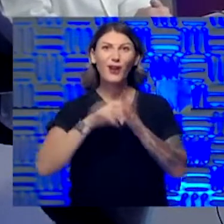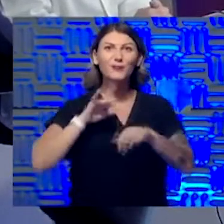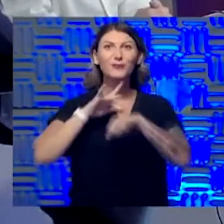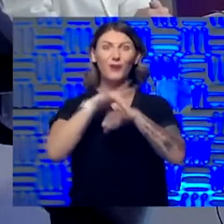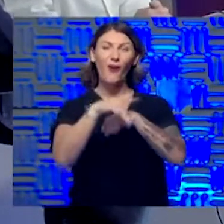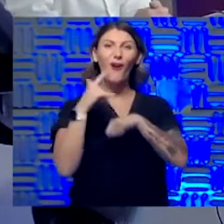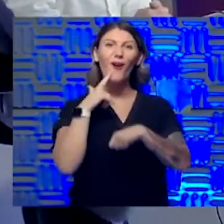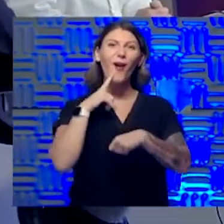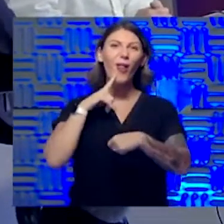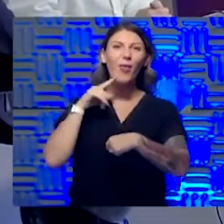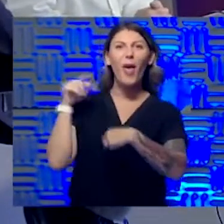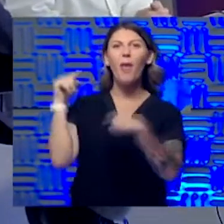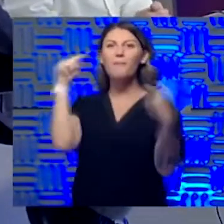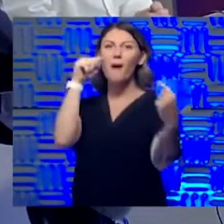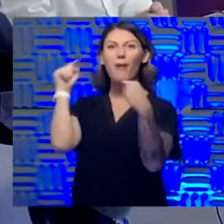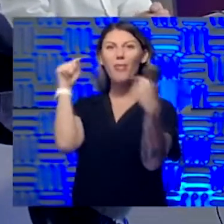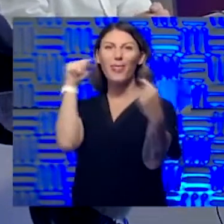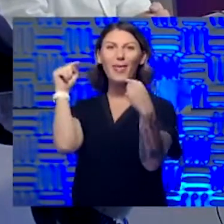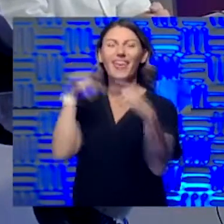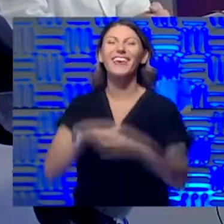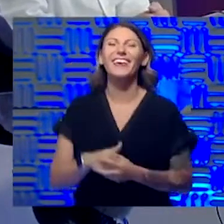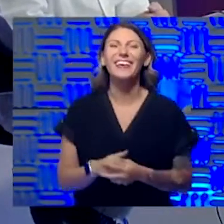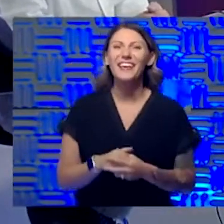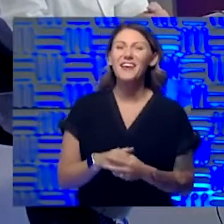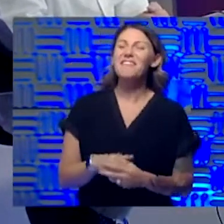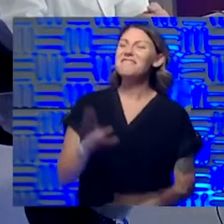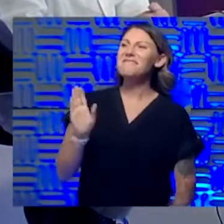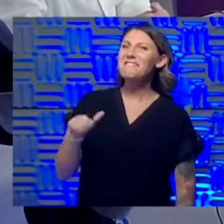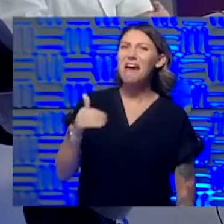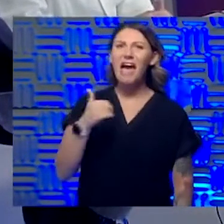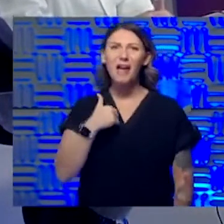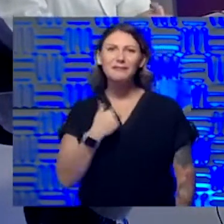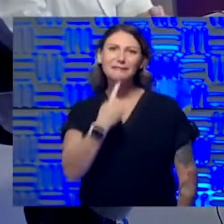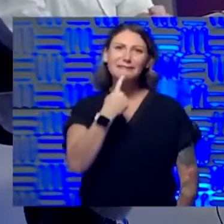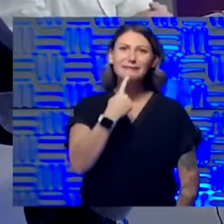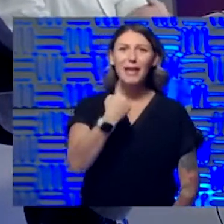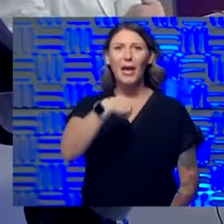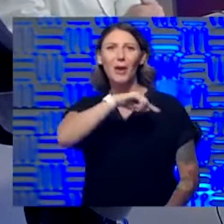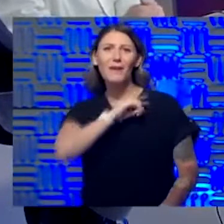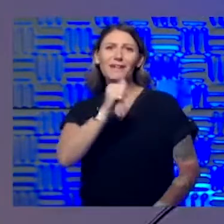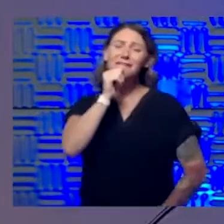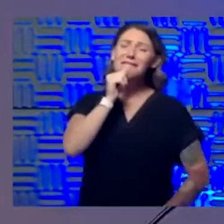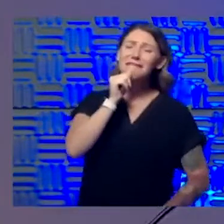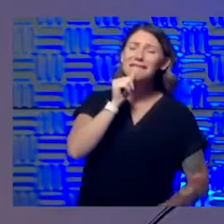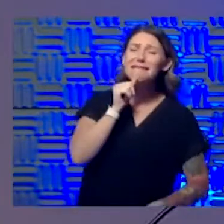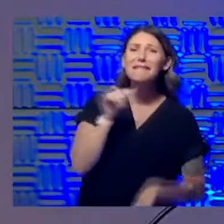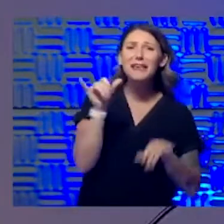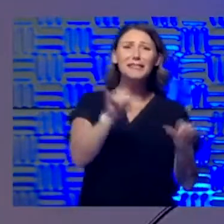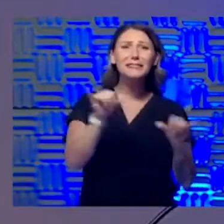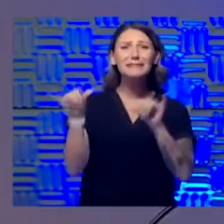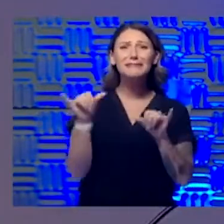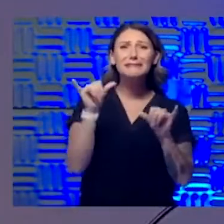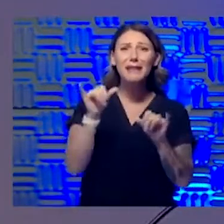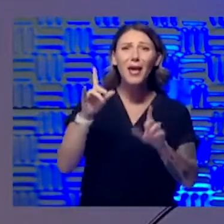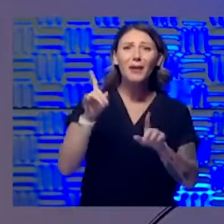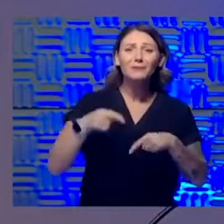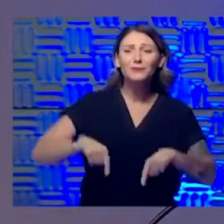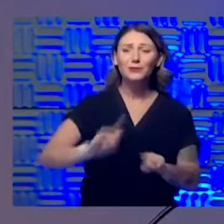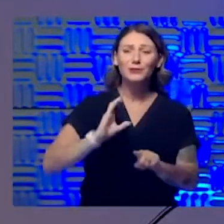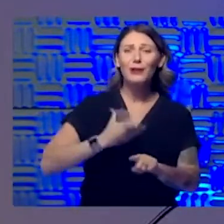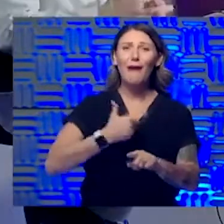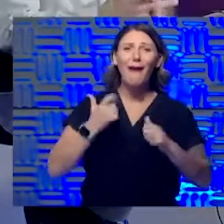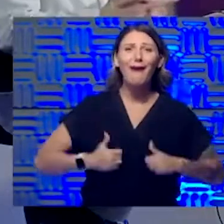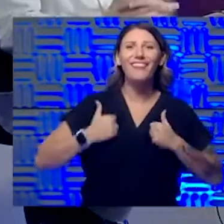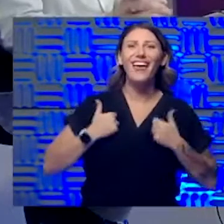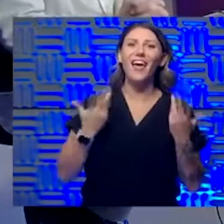fired. Man, Jensen. I was about to say we've been through a lot of battles together. We have similar scars, and he goes for my hair length. Thanks,